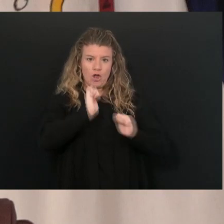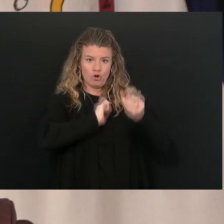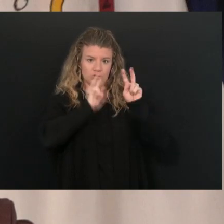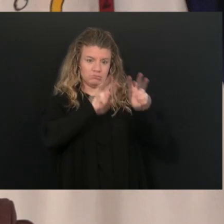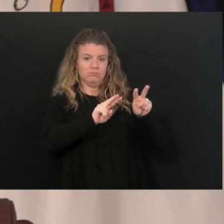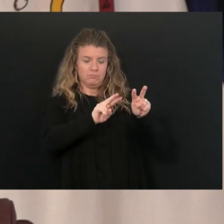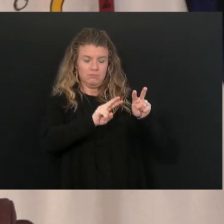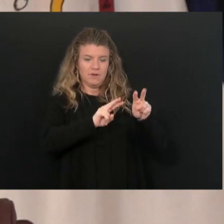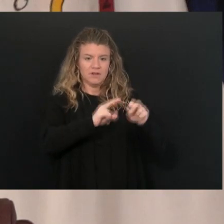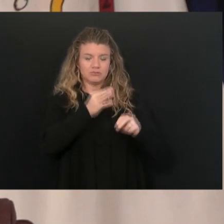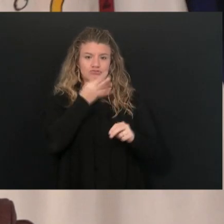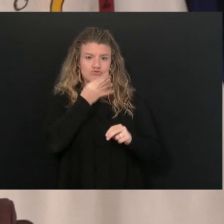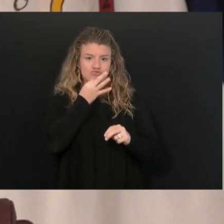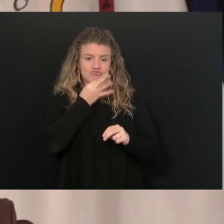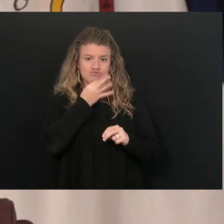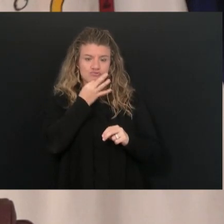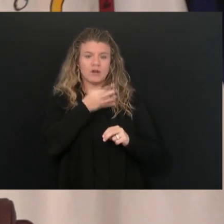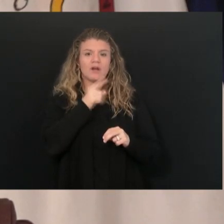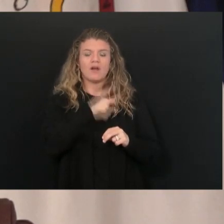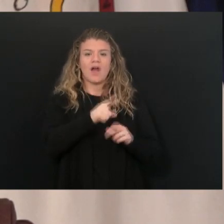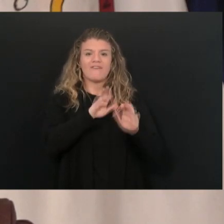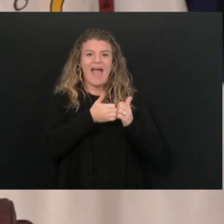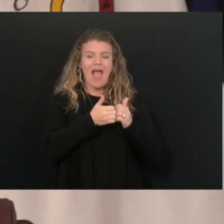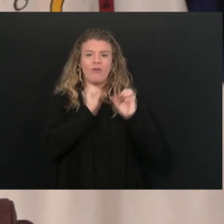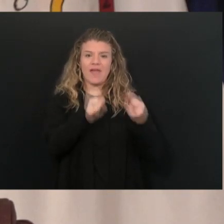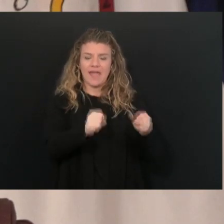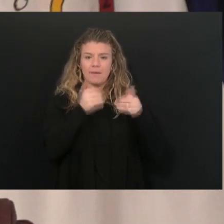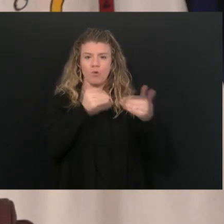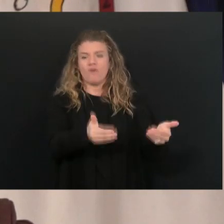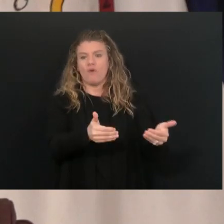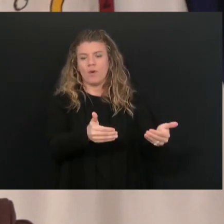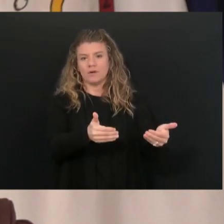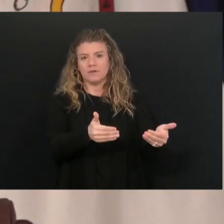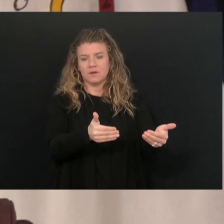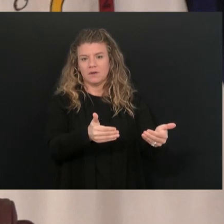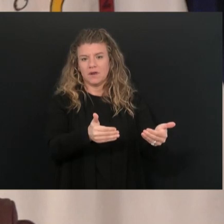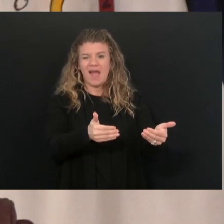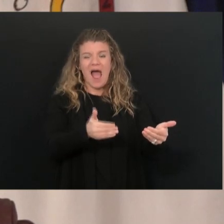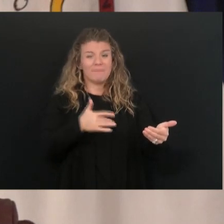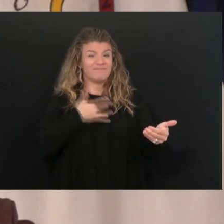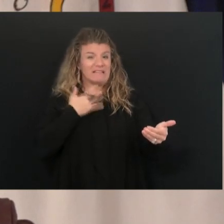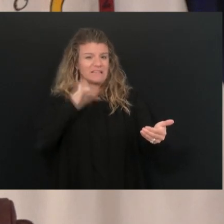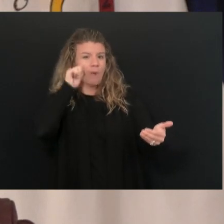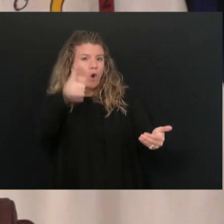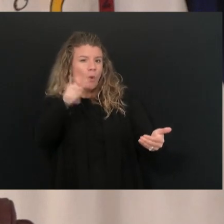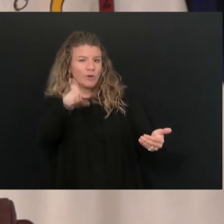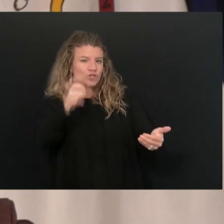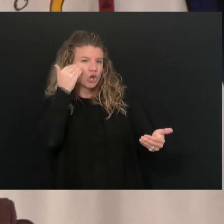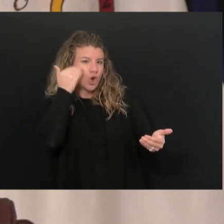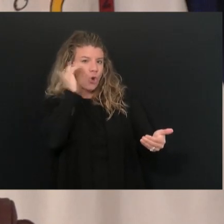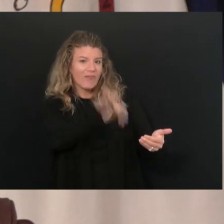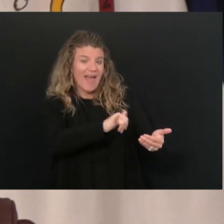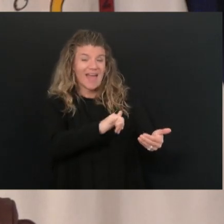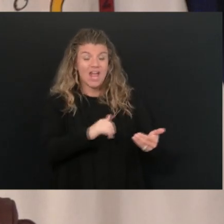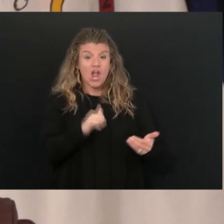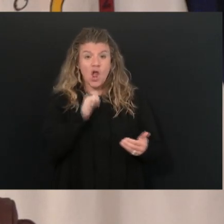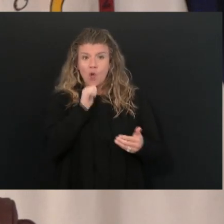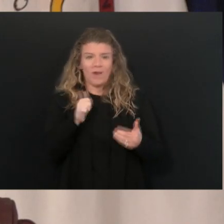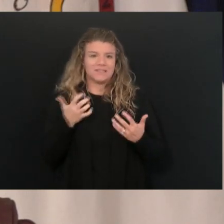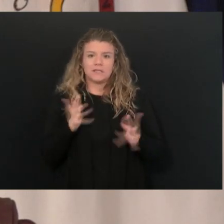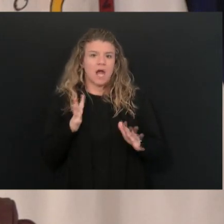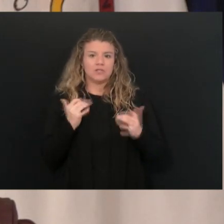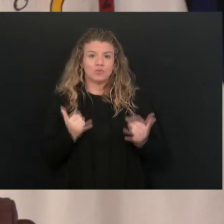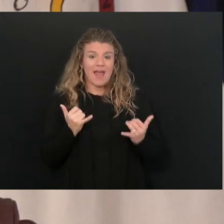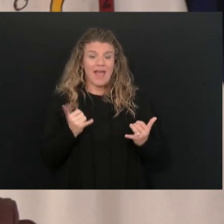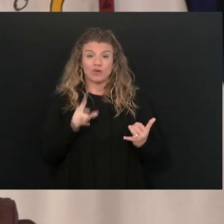and everything from the movie theaters from the standpoint of tomorrow. We'll have that. We just didn't get it done because there's just